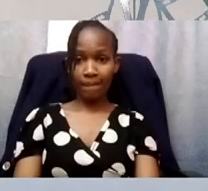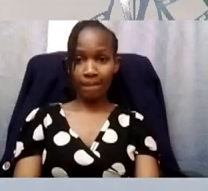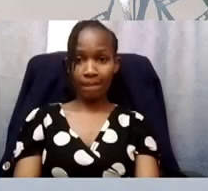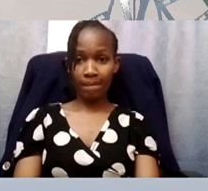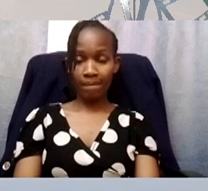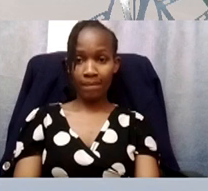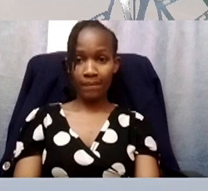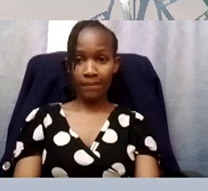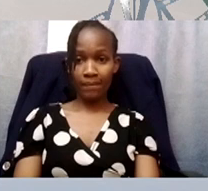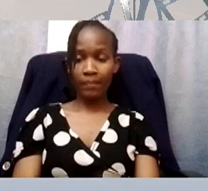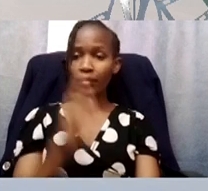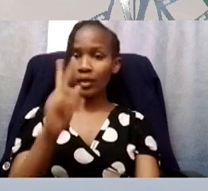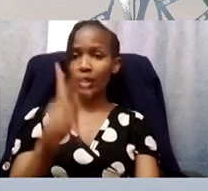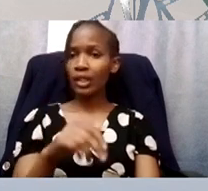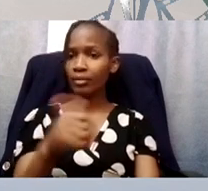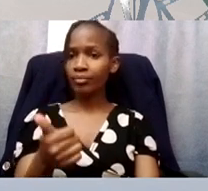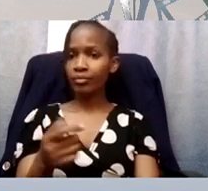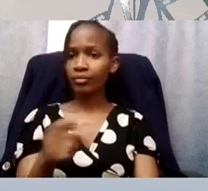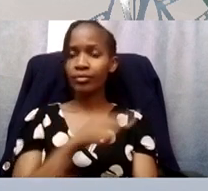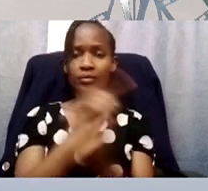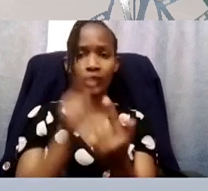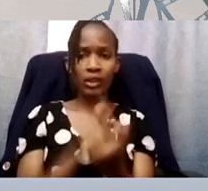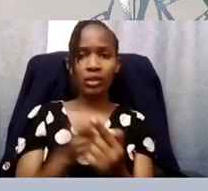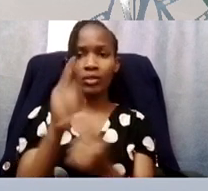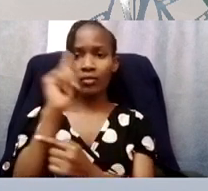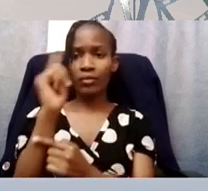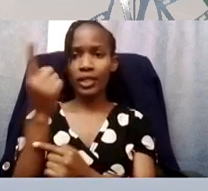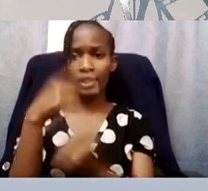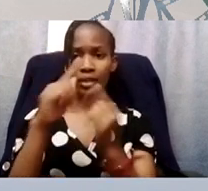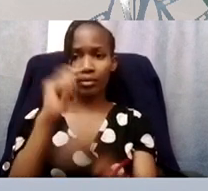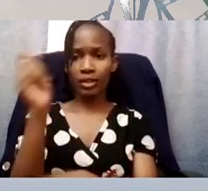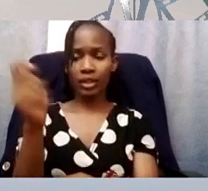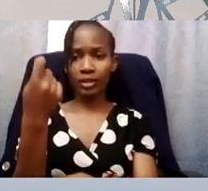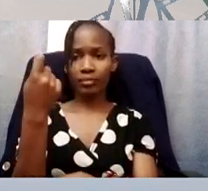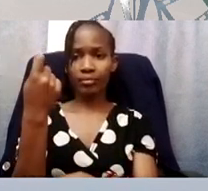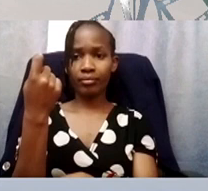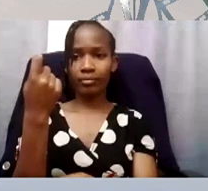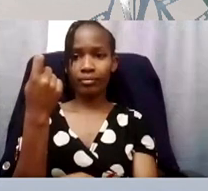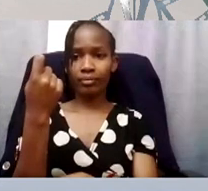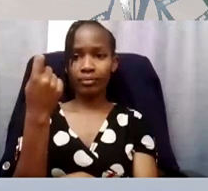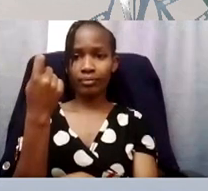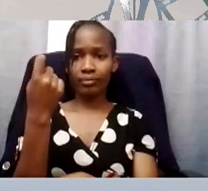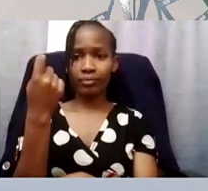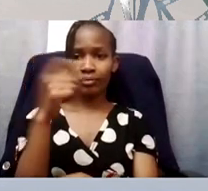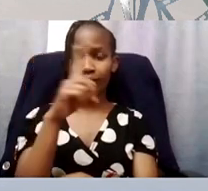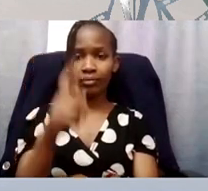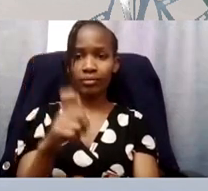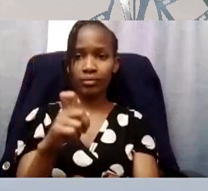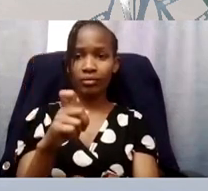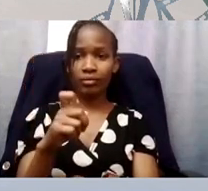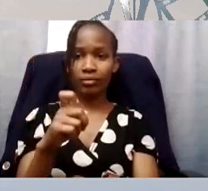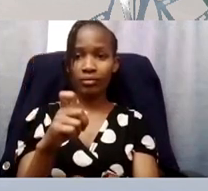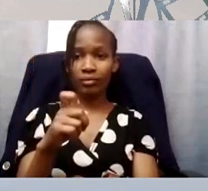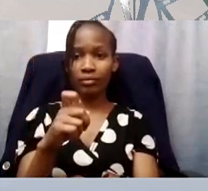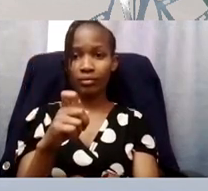Chandu, can you come in? When did you first come to Kenya? Yes. Thanks to Sandeep Patil, that